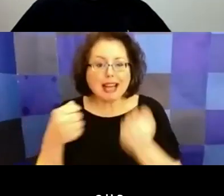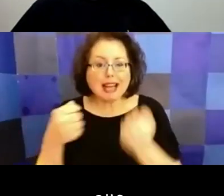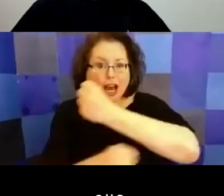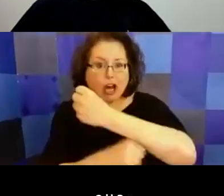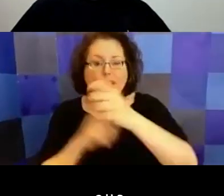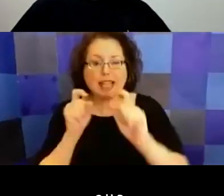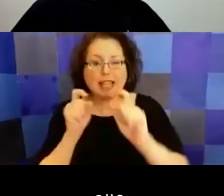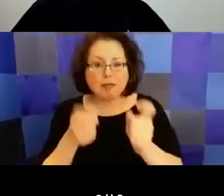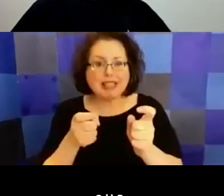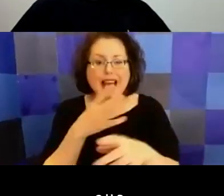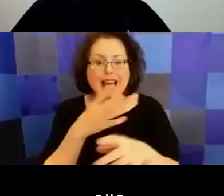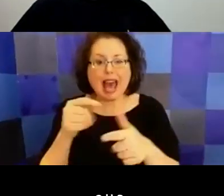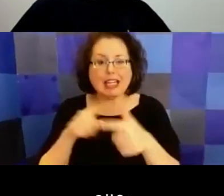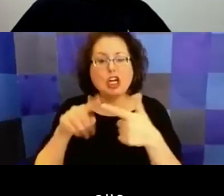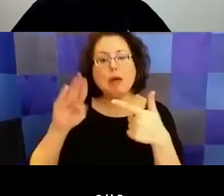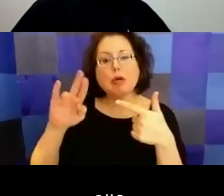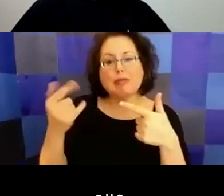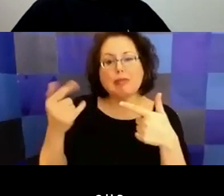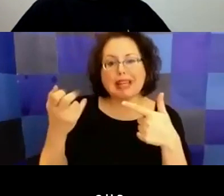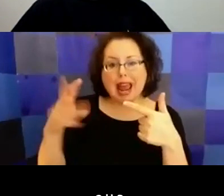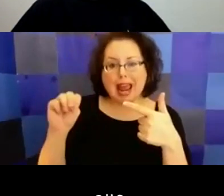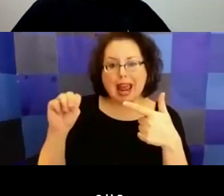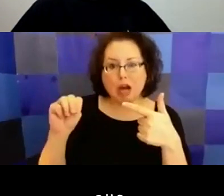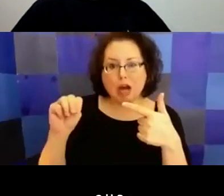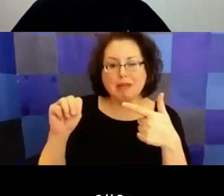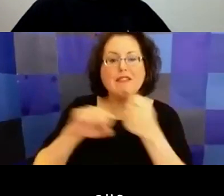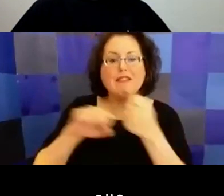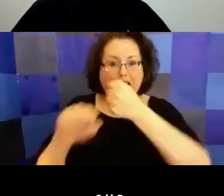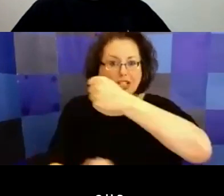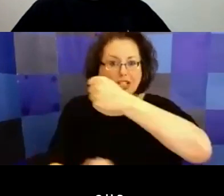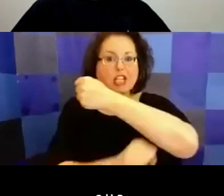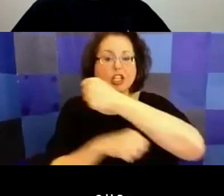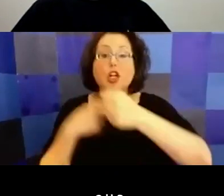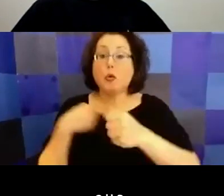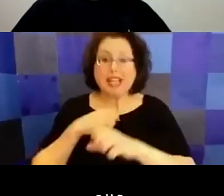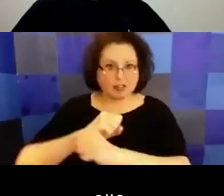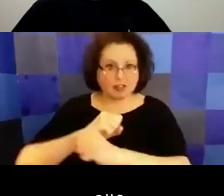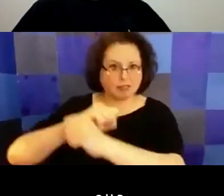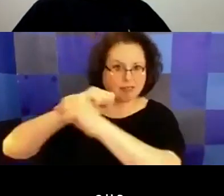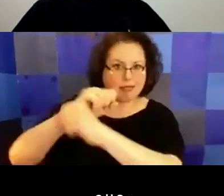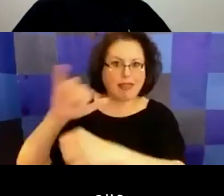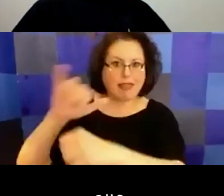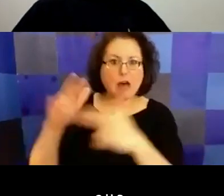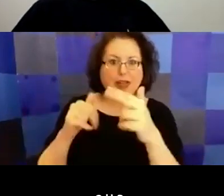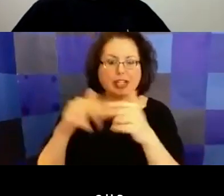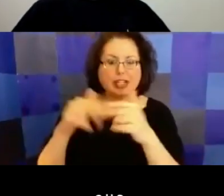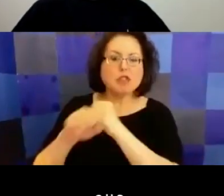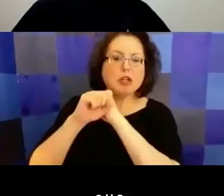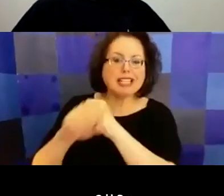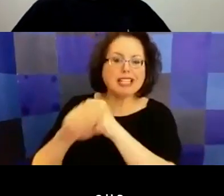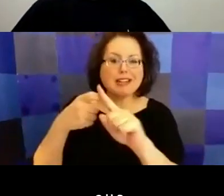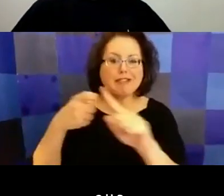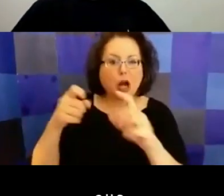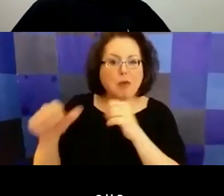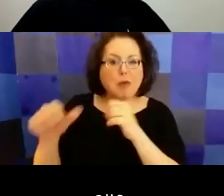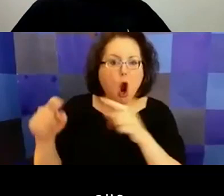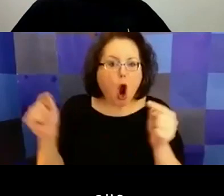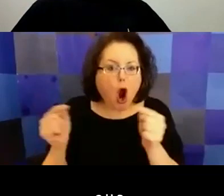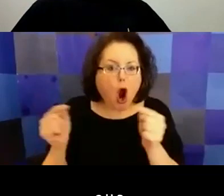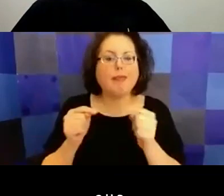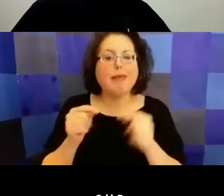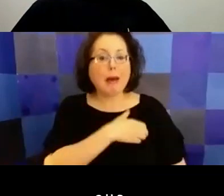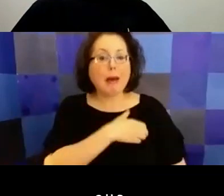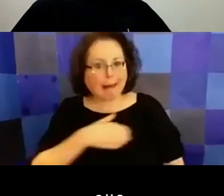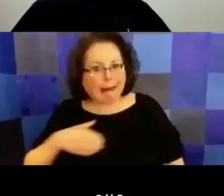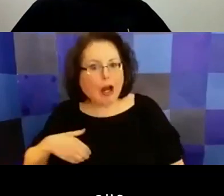tightened the building up to protect it from any further harm. And with the assistance of Mayor Peduto and the